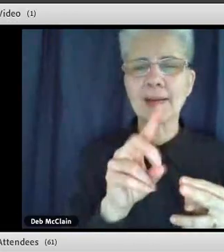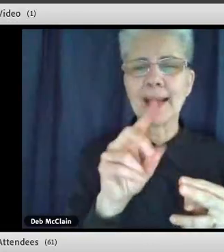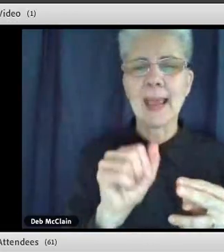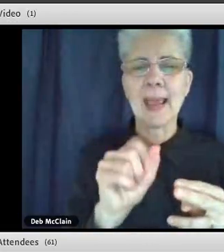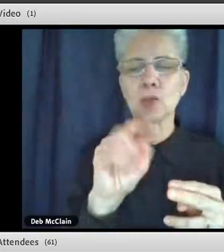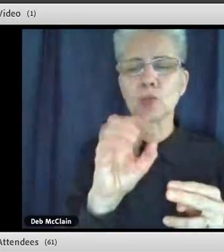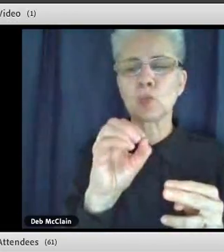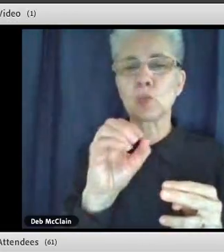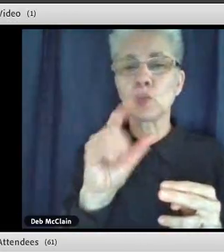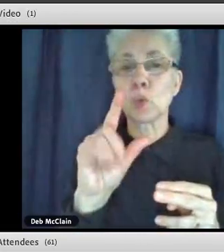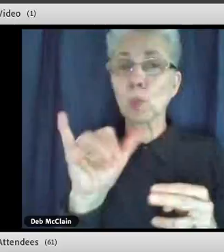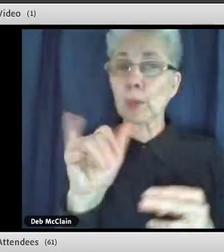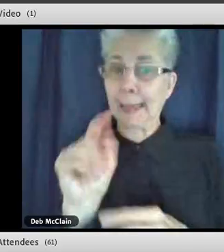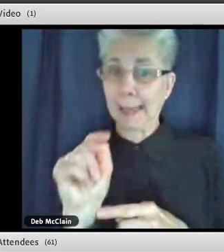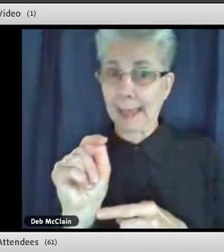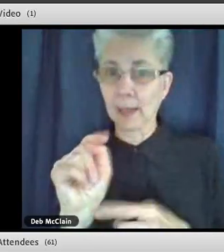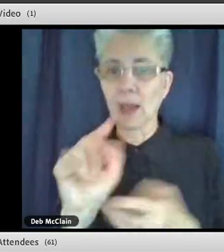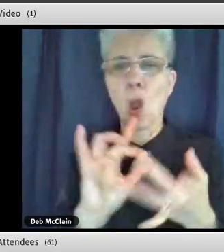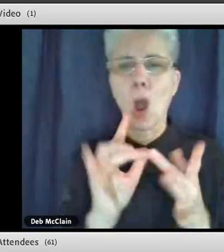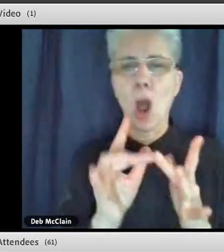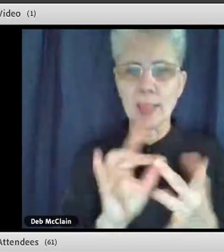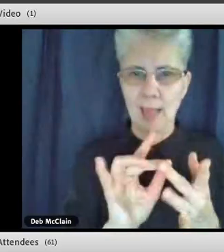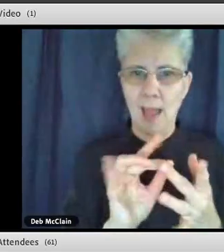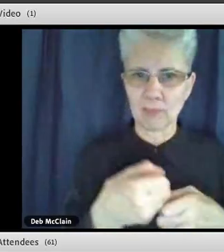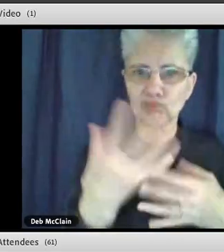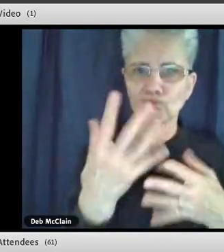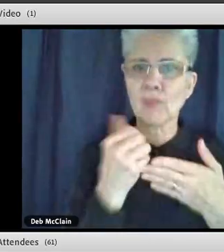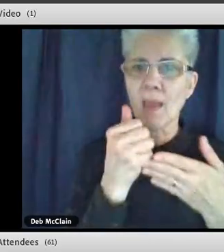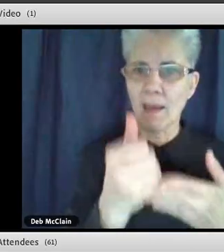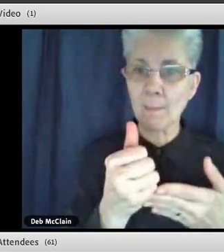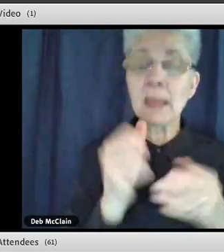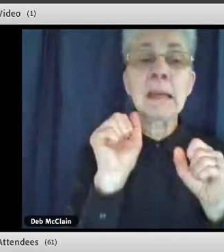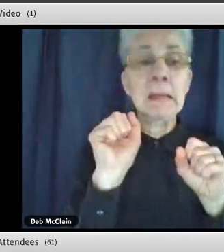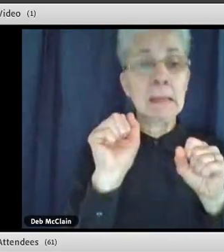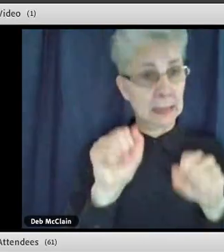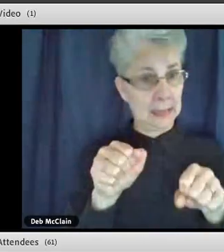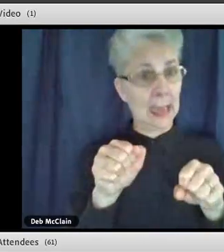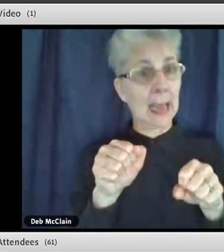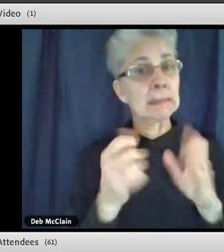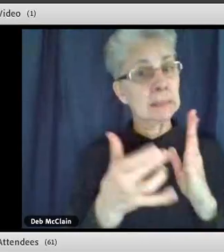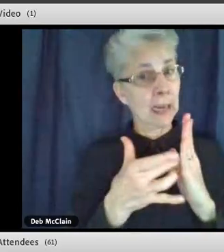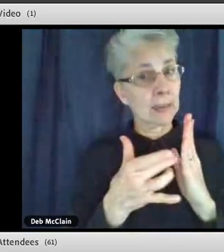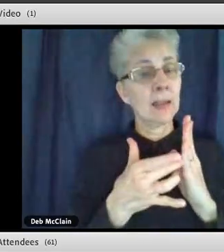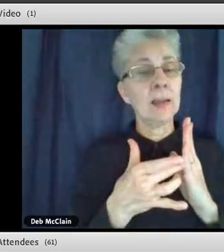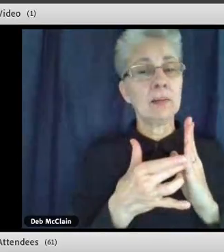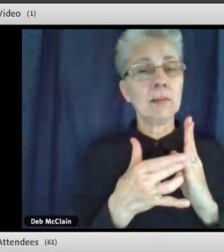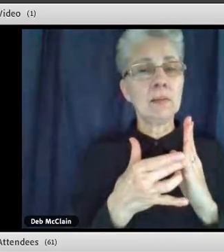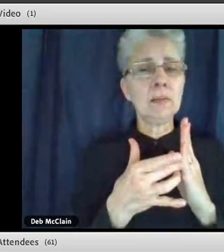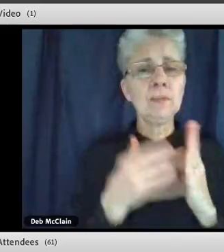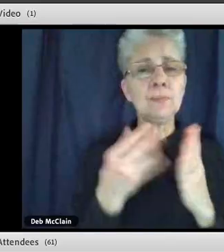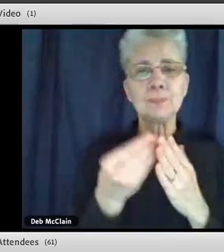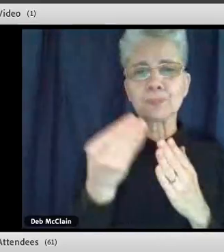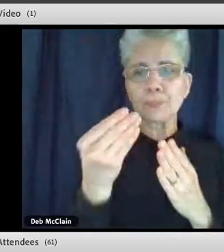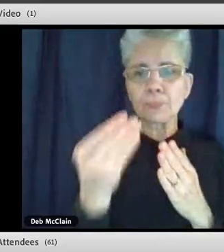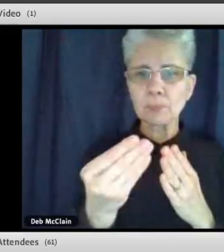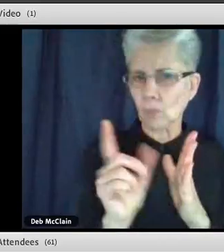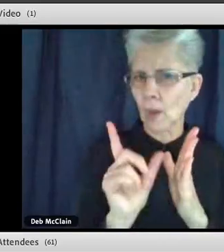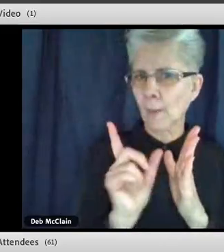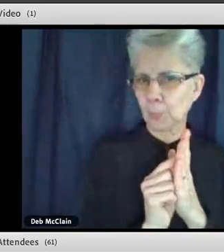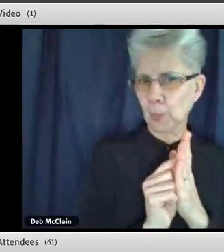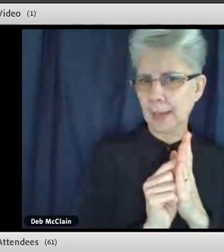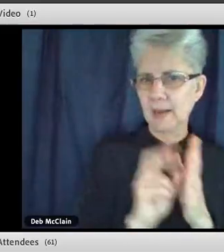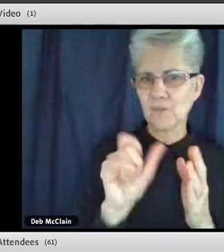It's an online resource. You can technically purchase a print version of RDA, but it's